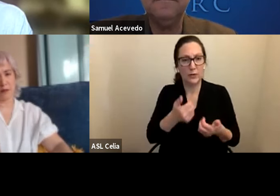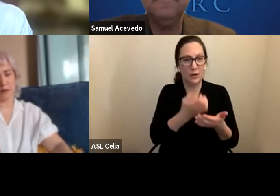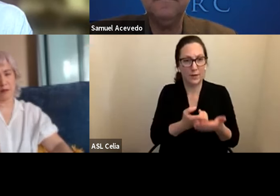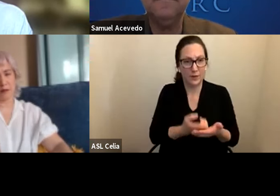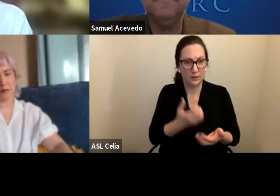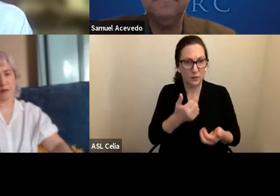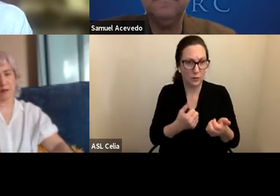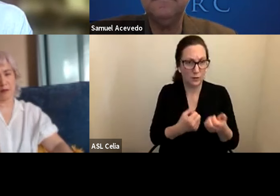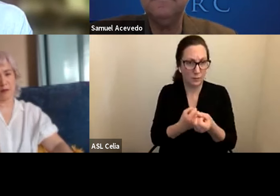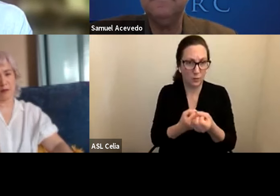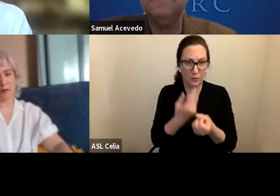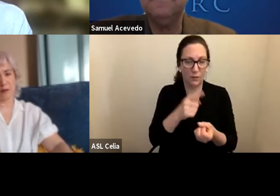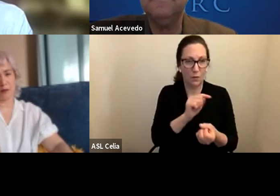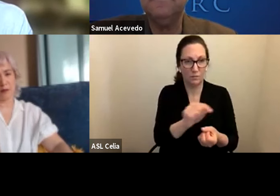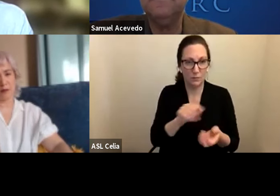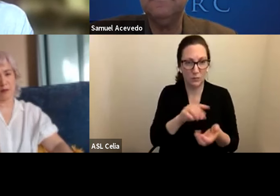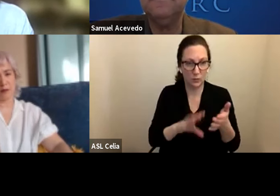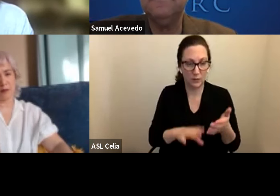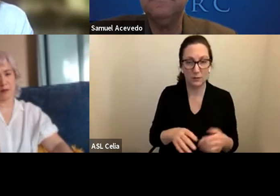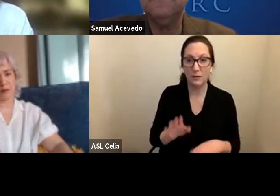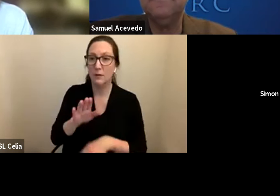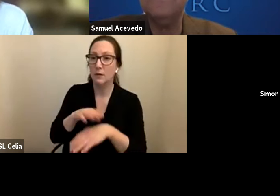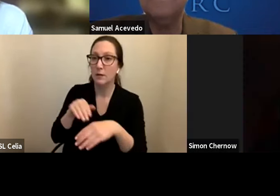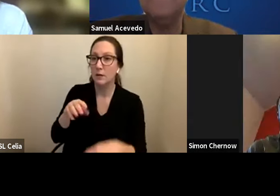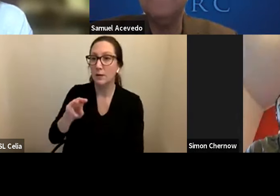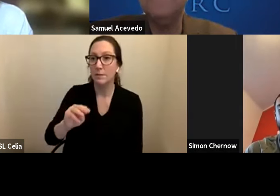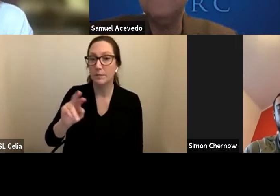Thank you. Mr. Chernow?